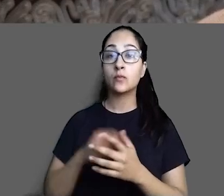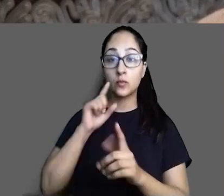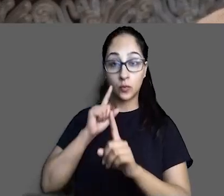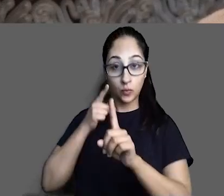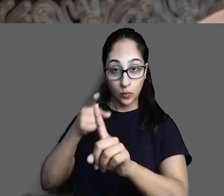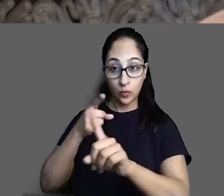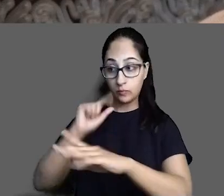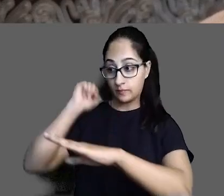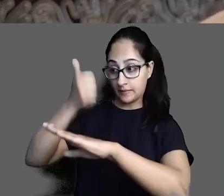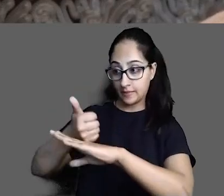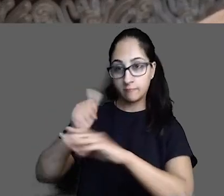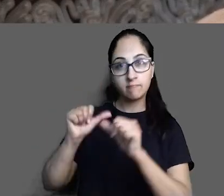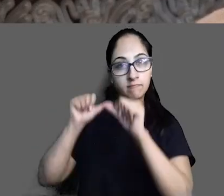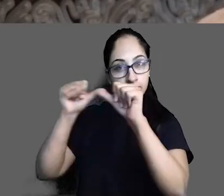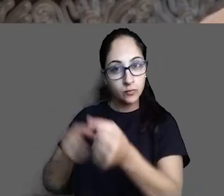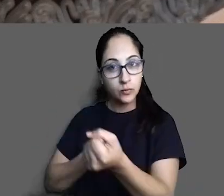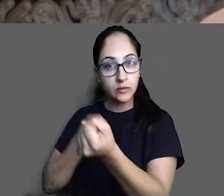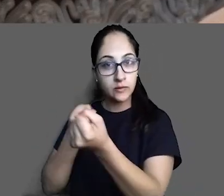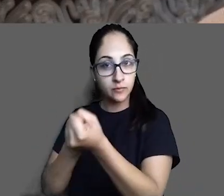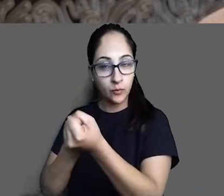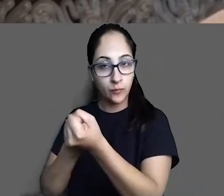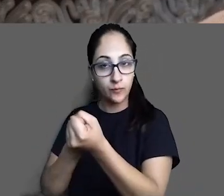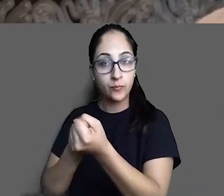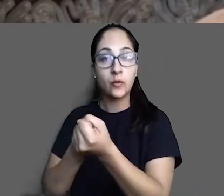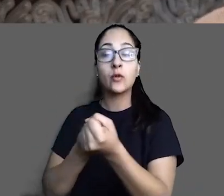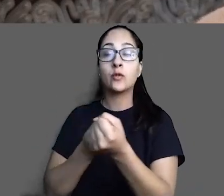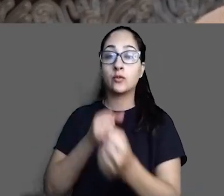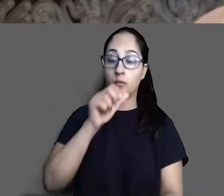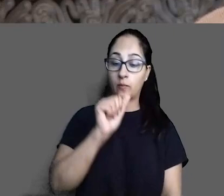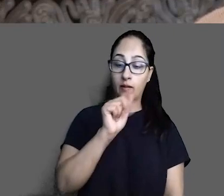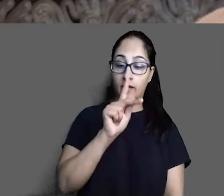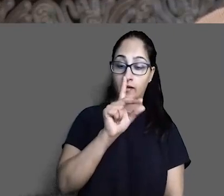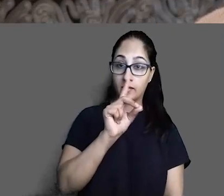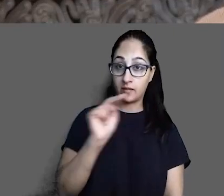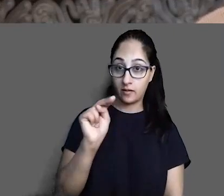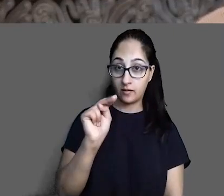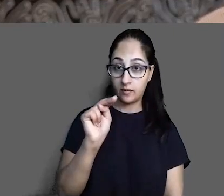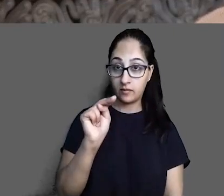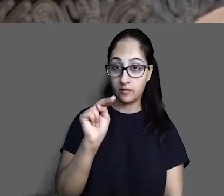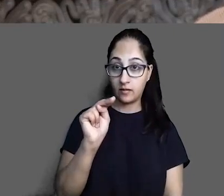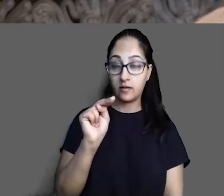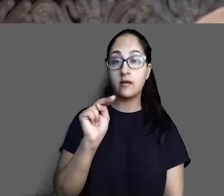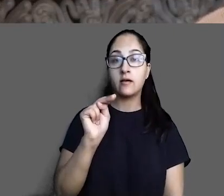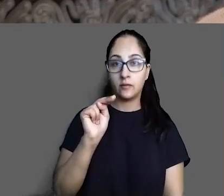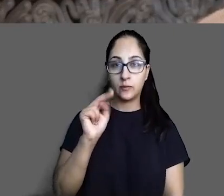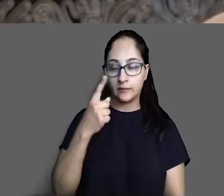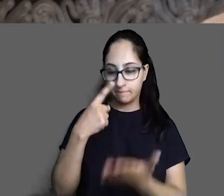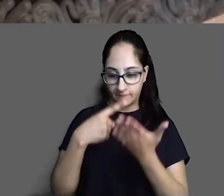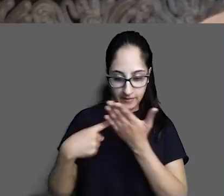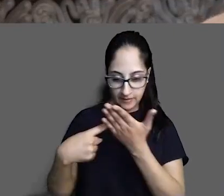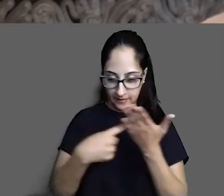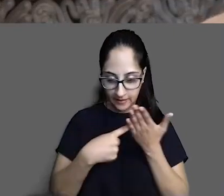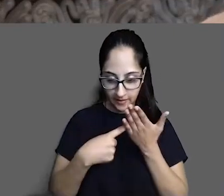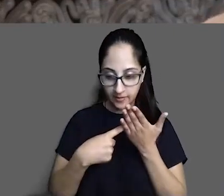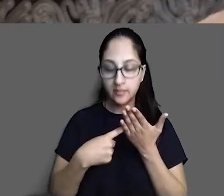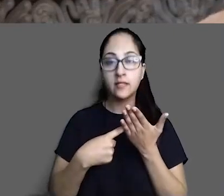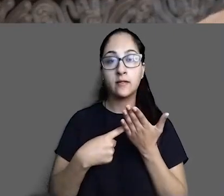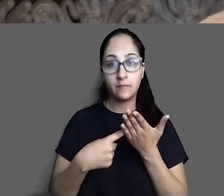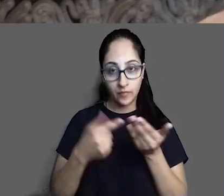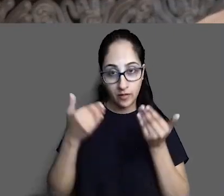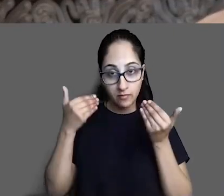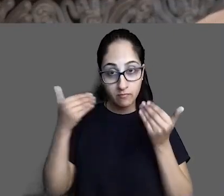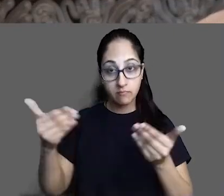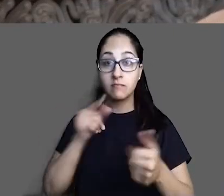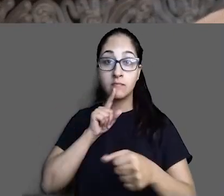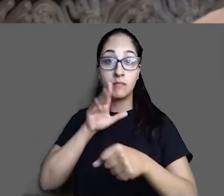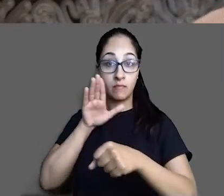long-lasting. So when we made, as a network, when we made the commitment to the region of Central Asia, and later, a couple of years